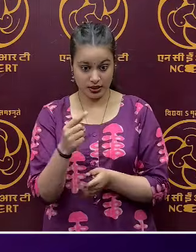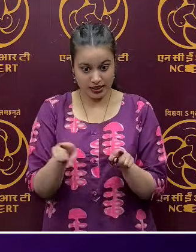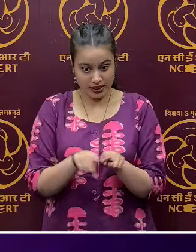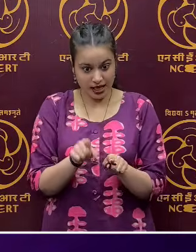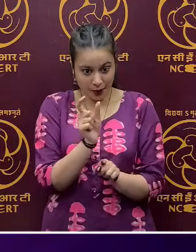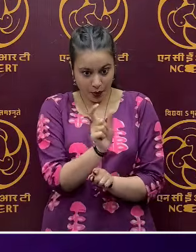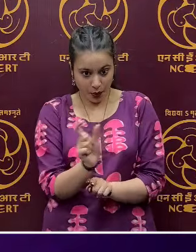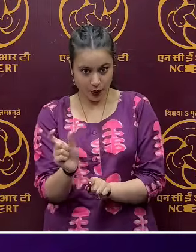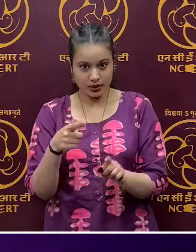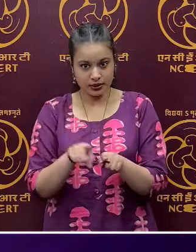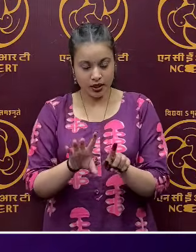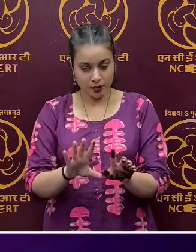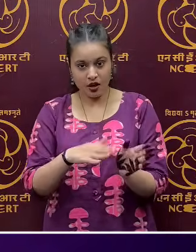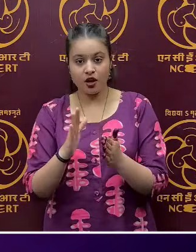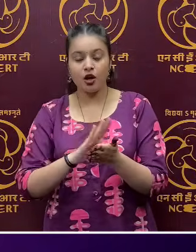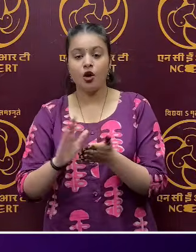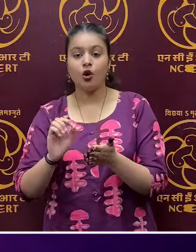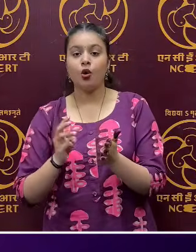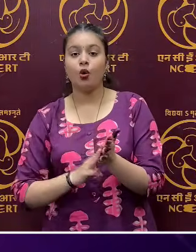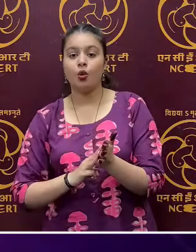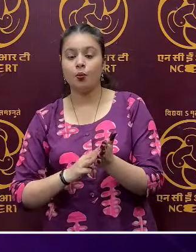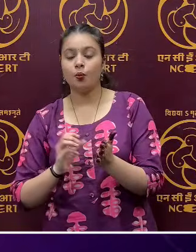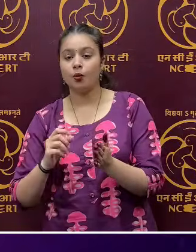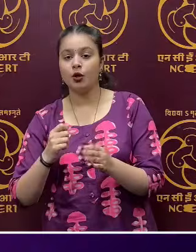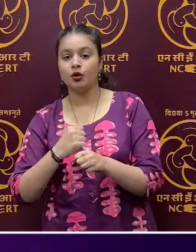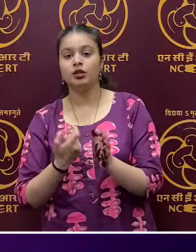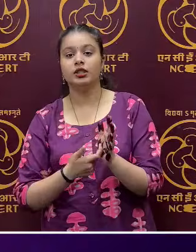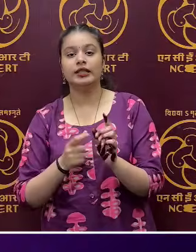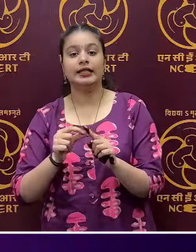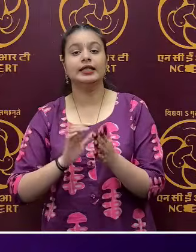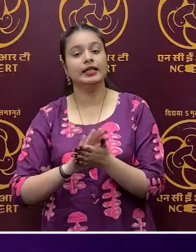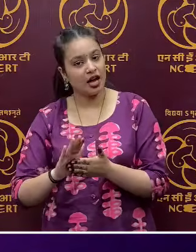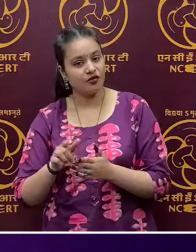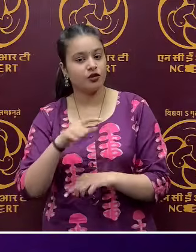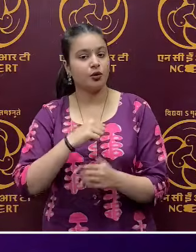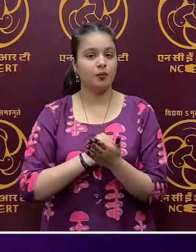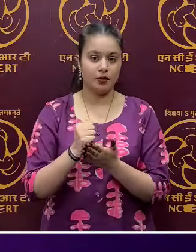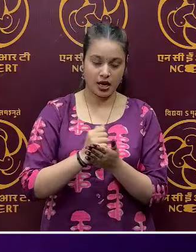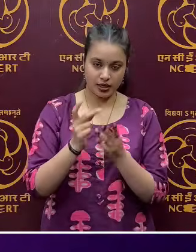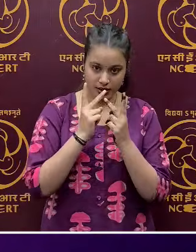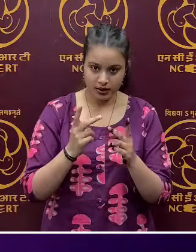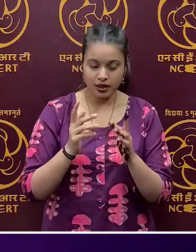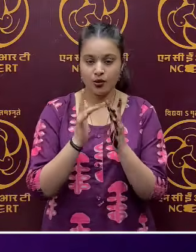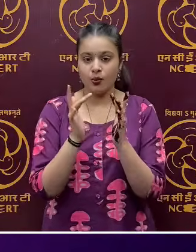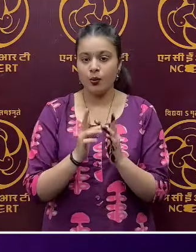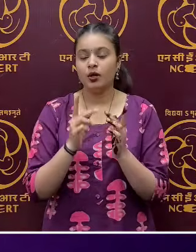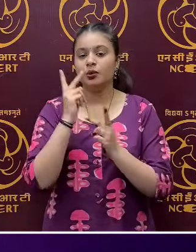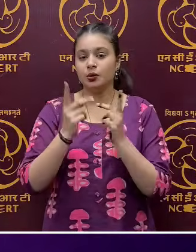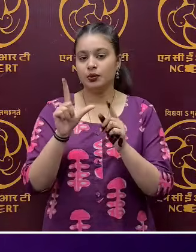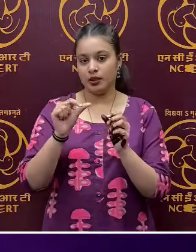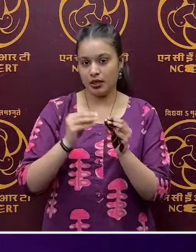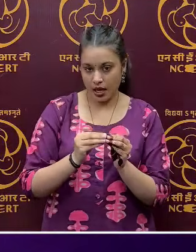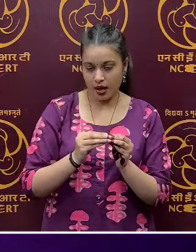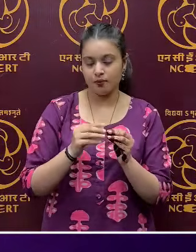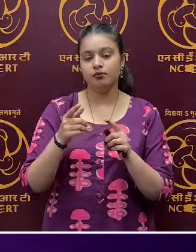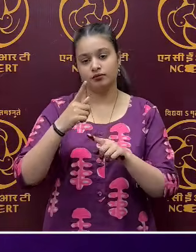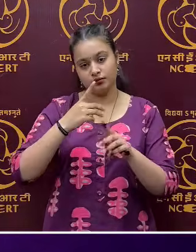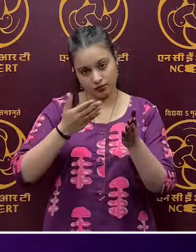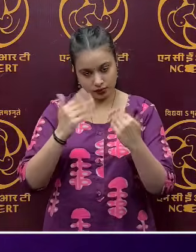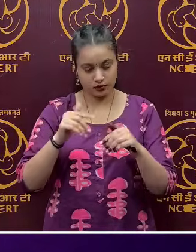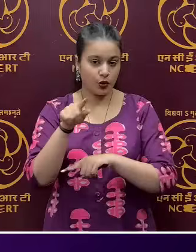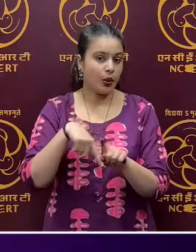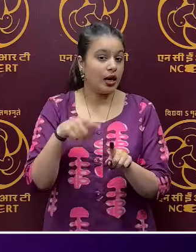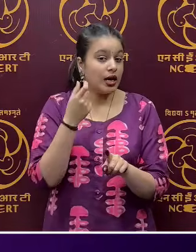are homographs. So look out for them, practice them on virtual labs and get better at them. And you will be able to get the